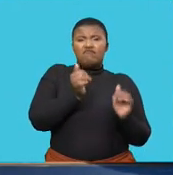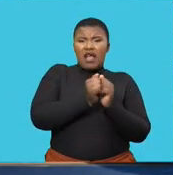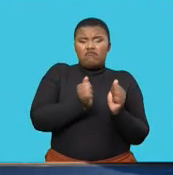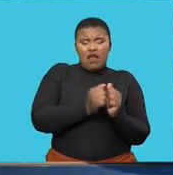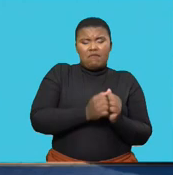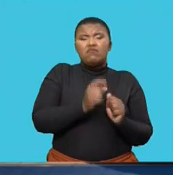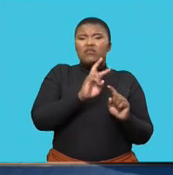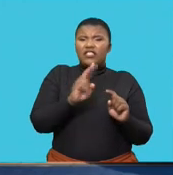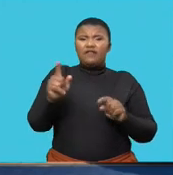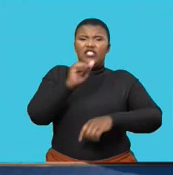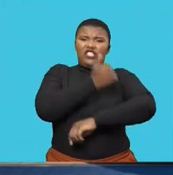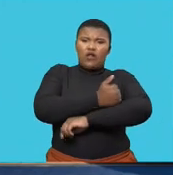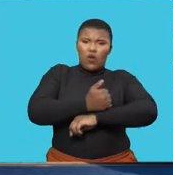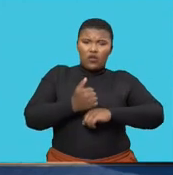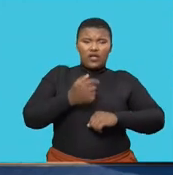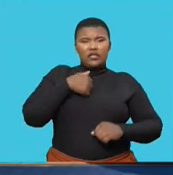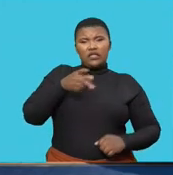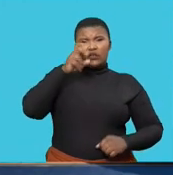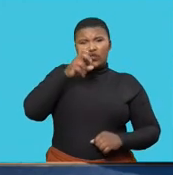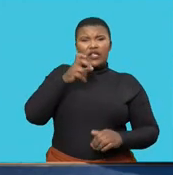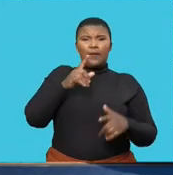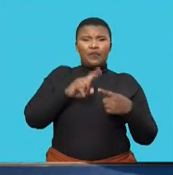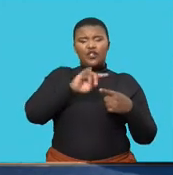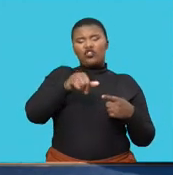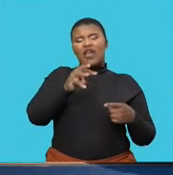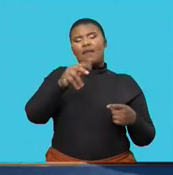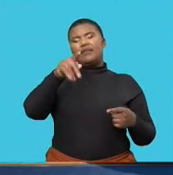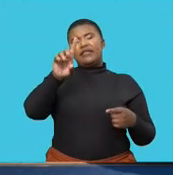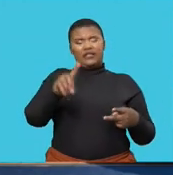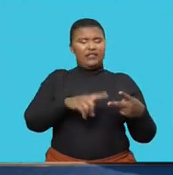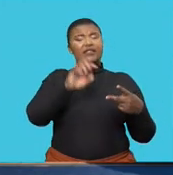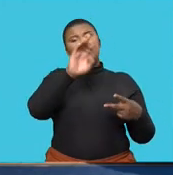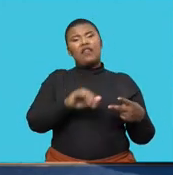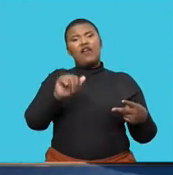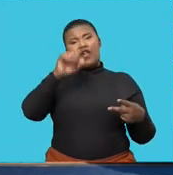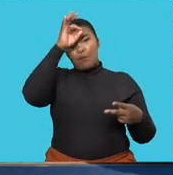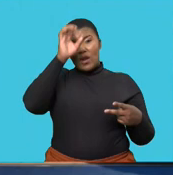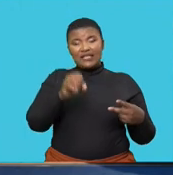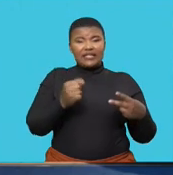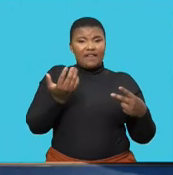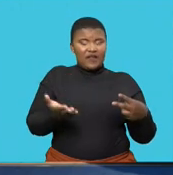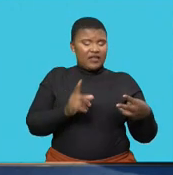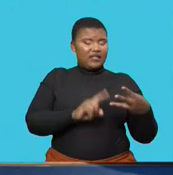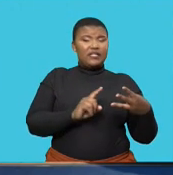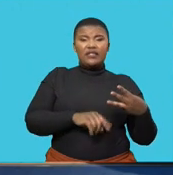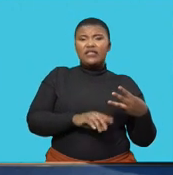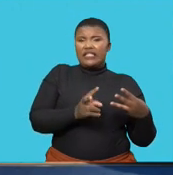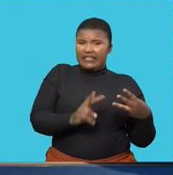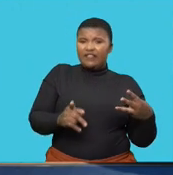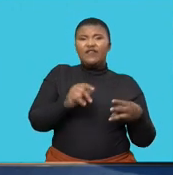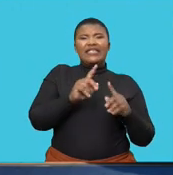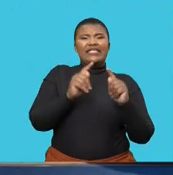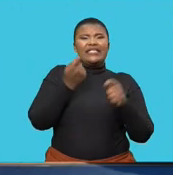different stakeholders. You know, we know that they are in partnership with the JMPD, the South African Police Service, and they are also in partnership with different